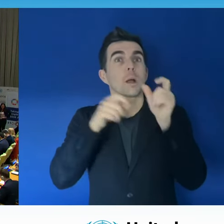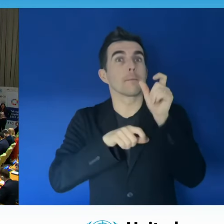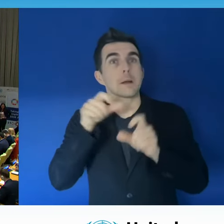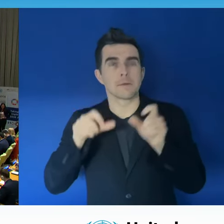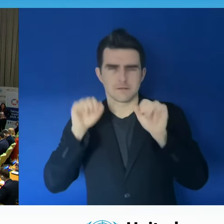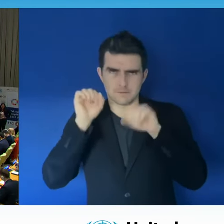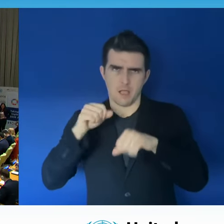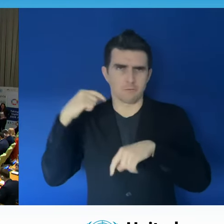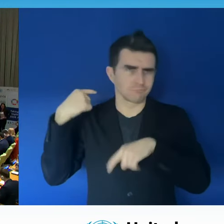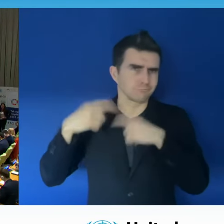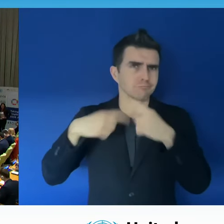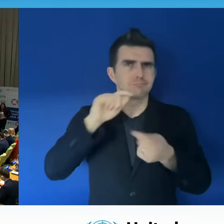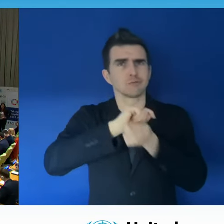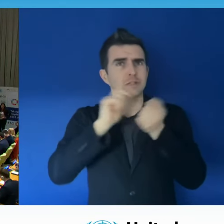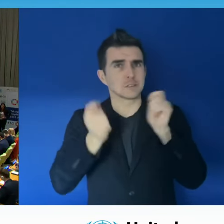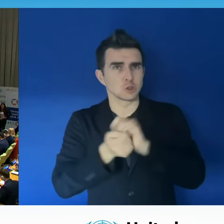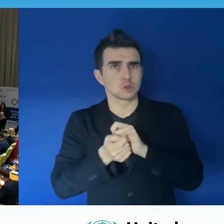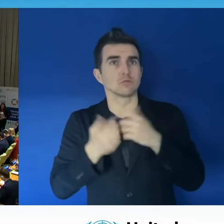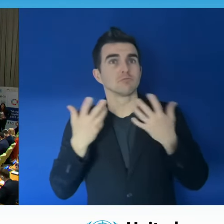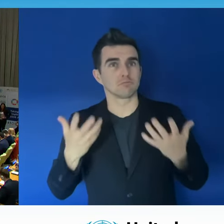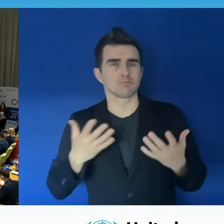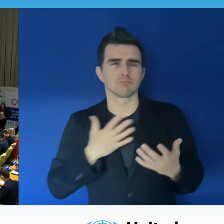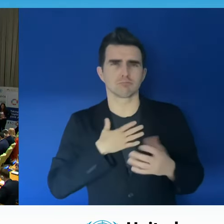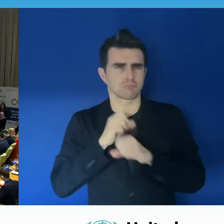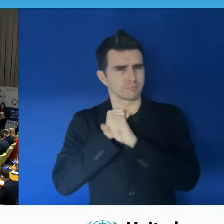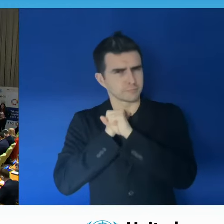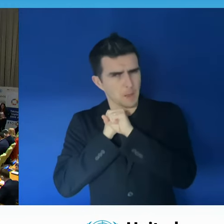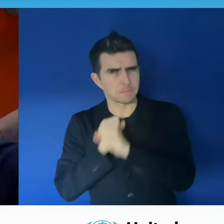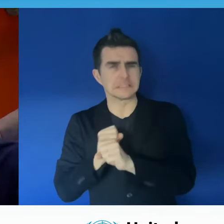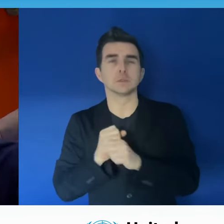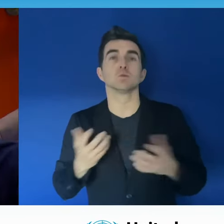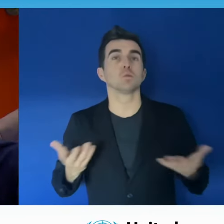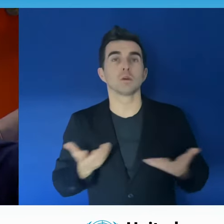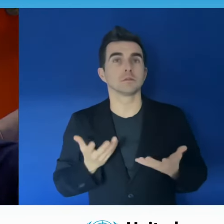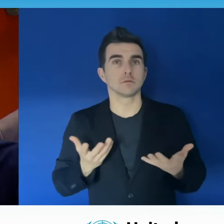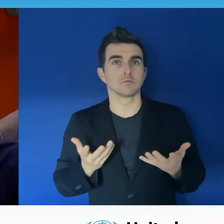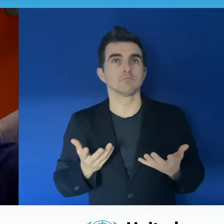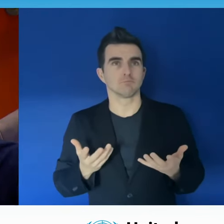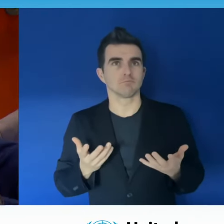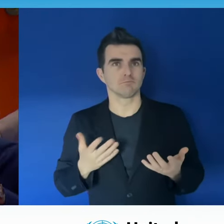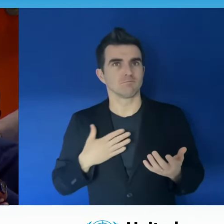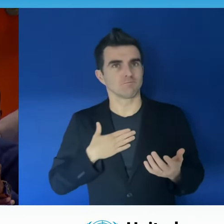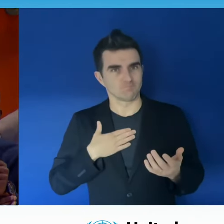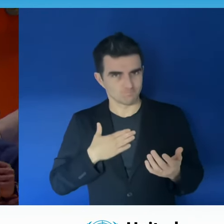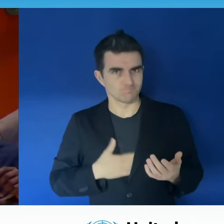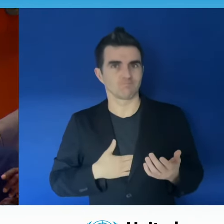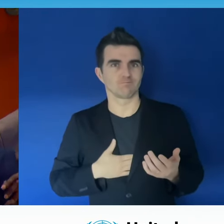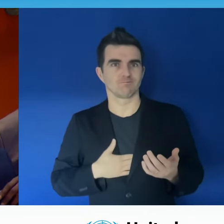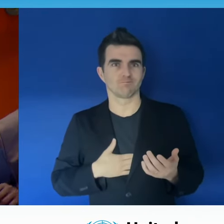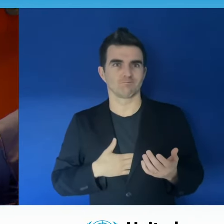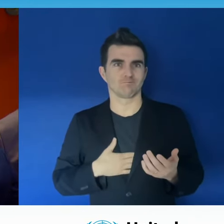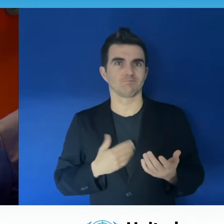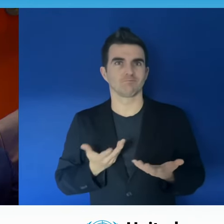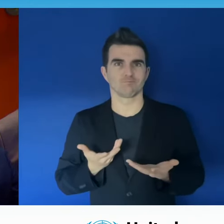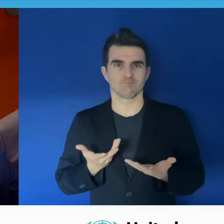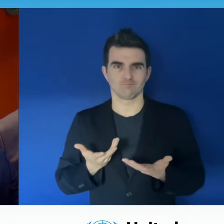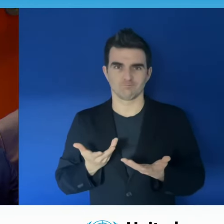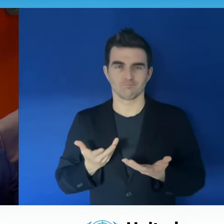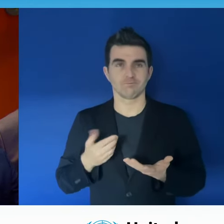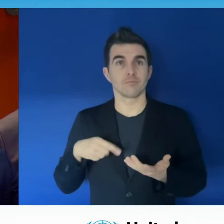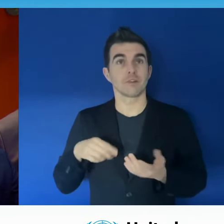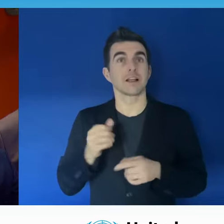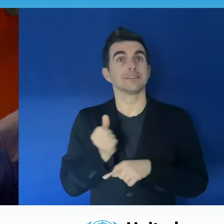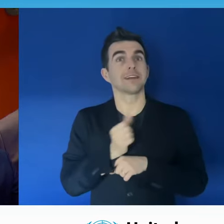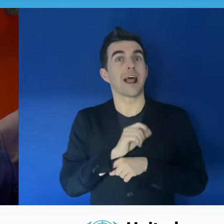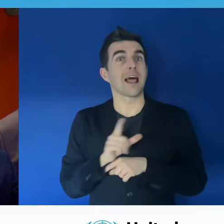through youth empowerment has been both steadfast and strategic. Recognizing the challenges outlined